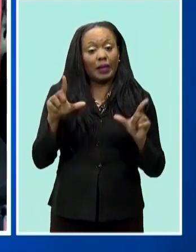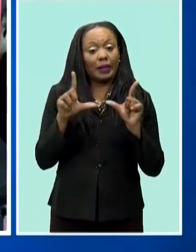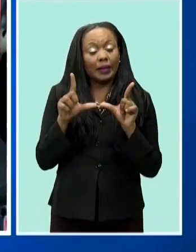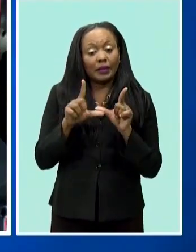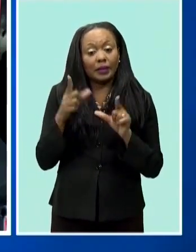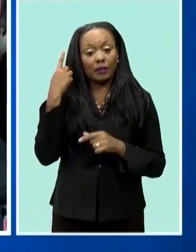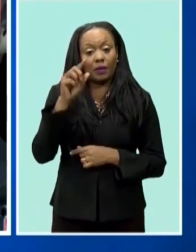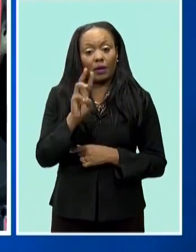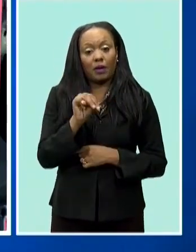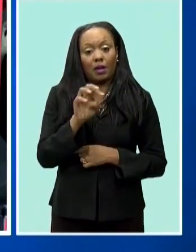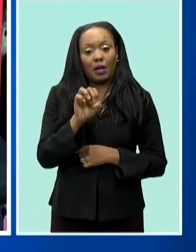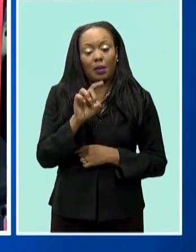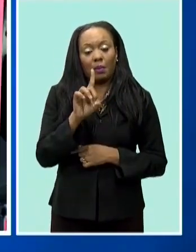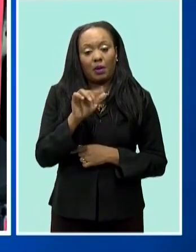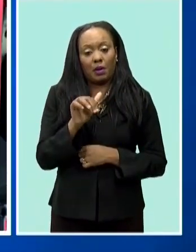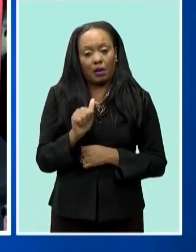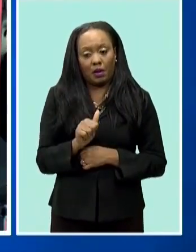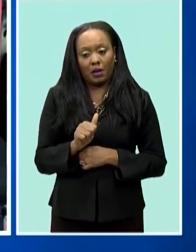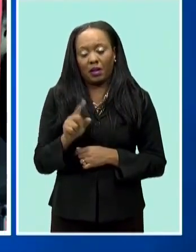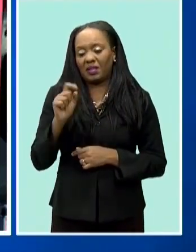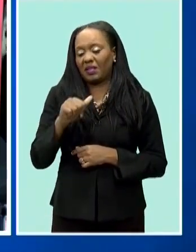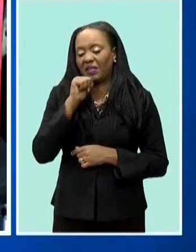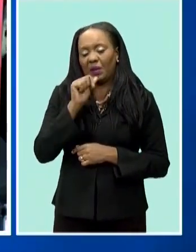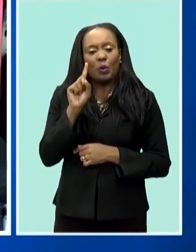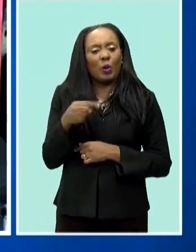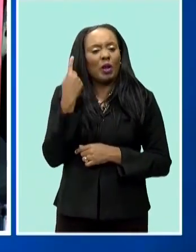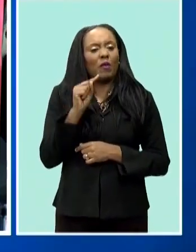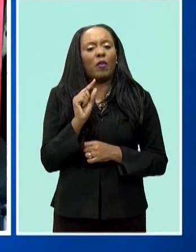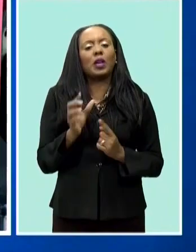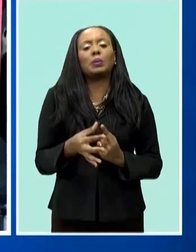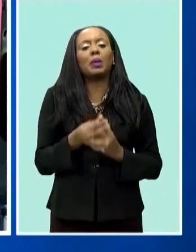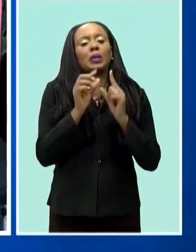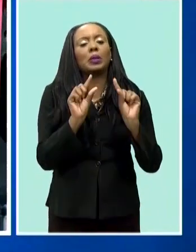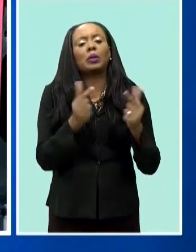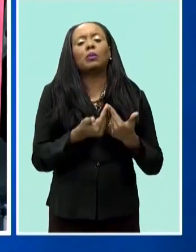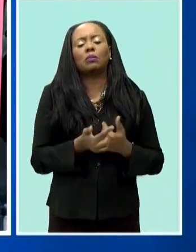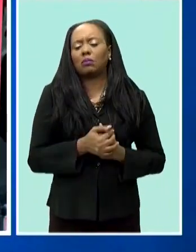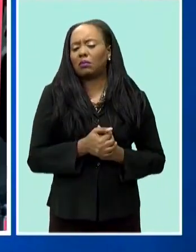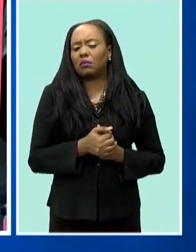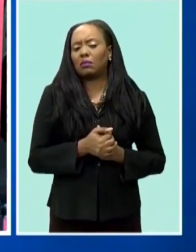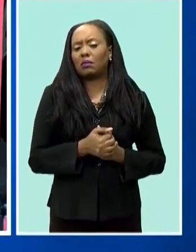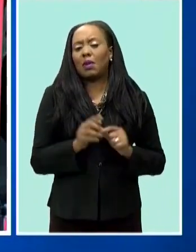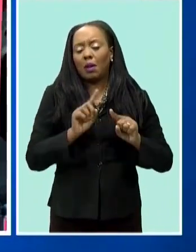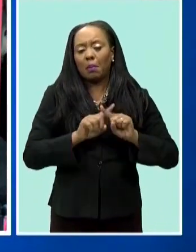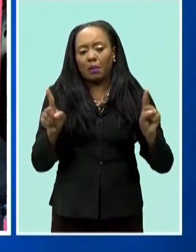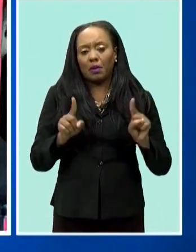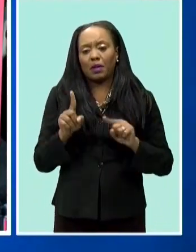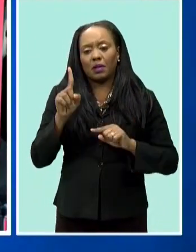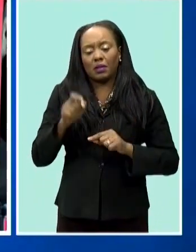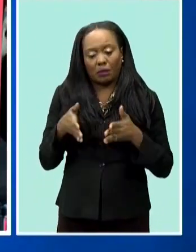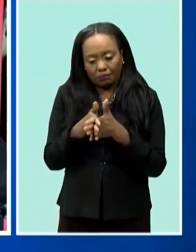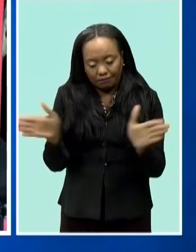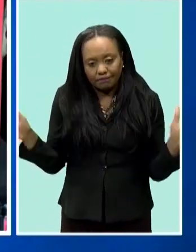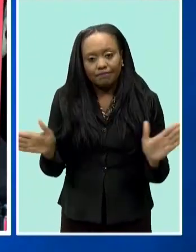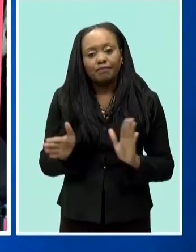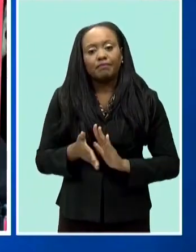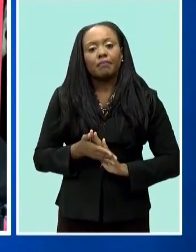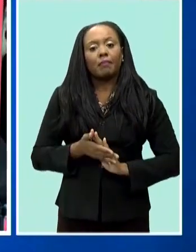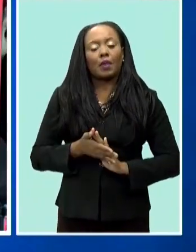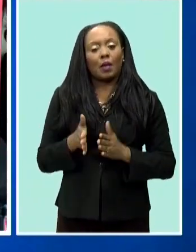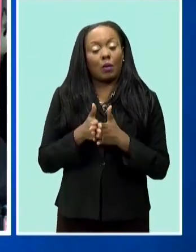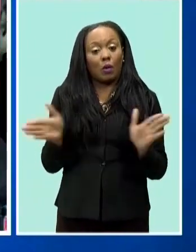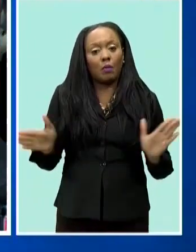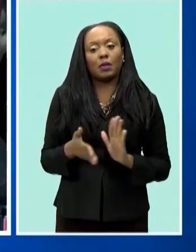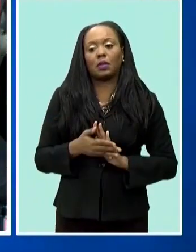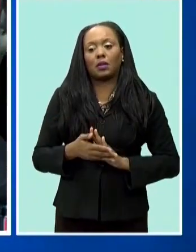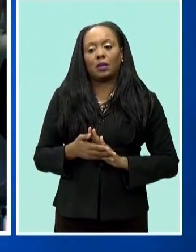should not be the subject of any privilege protection, but should be subject to adhering to open principles that